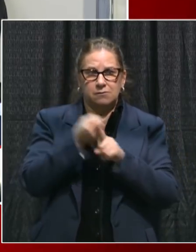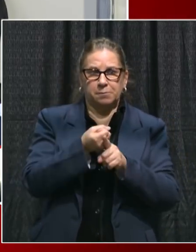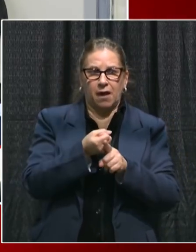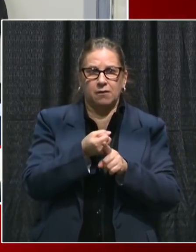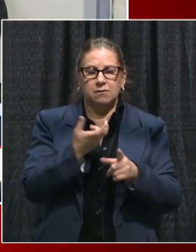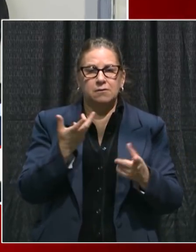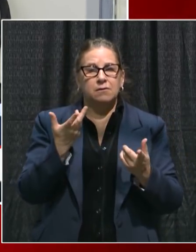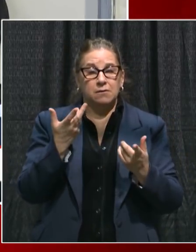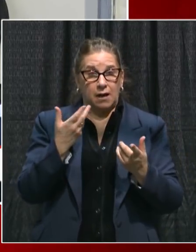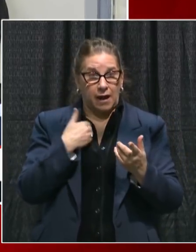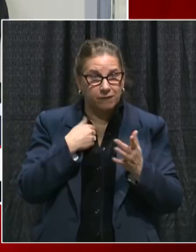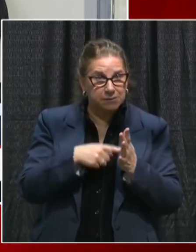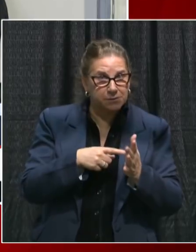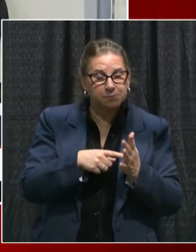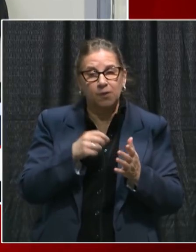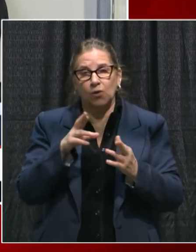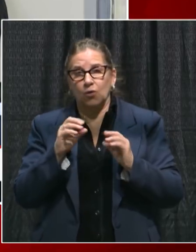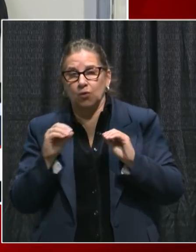efforts.